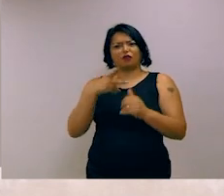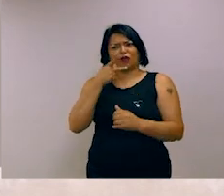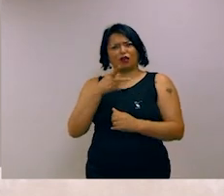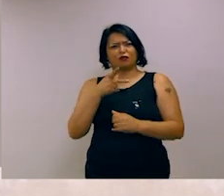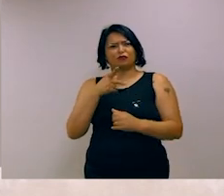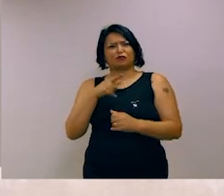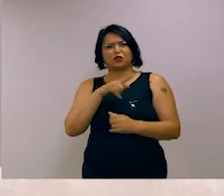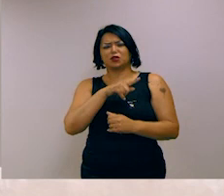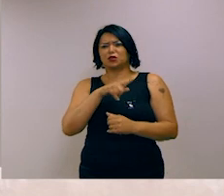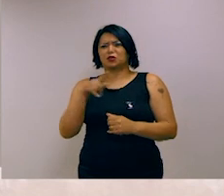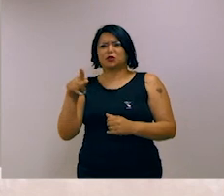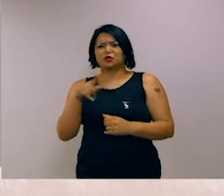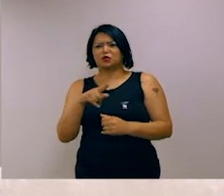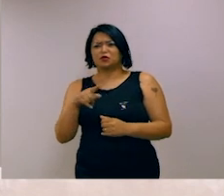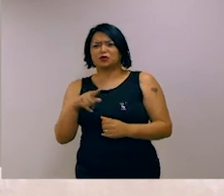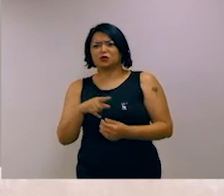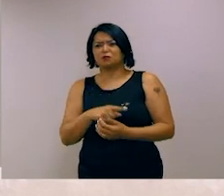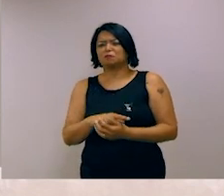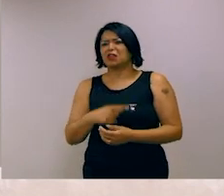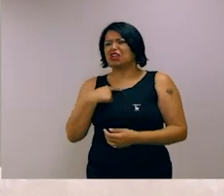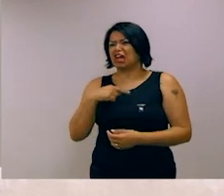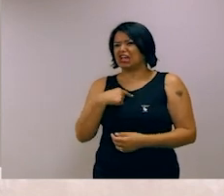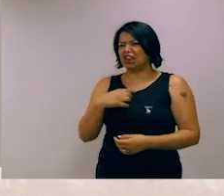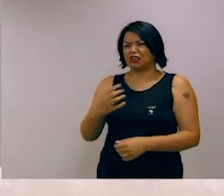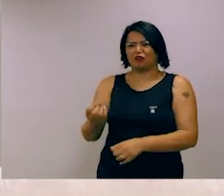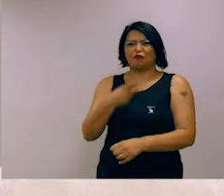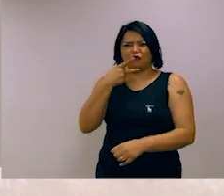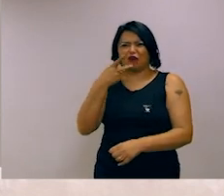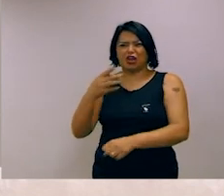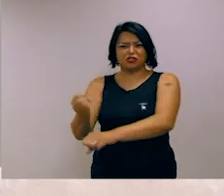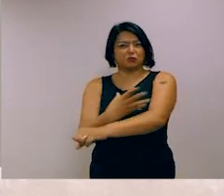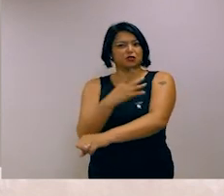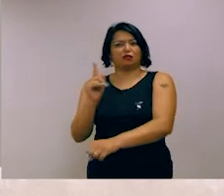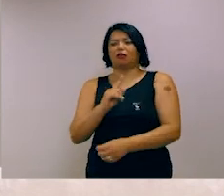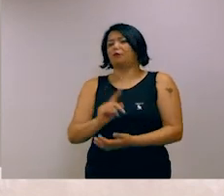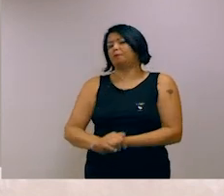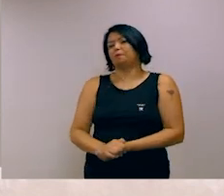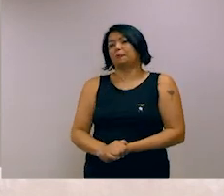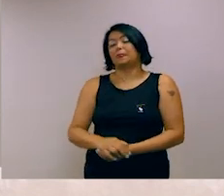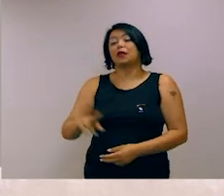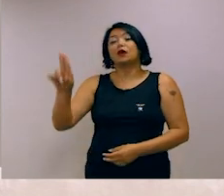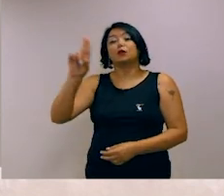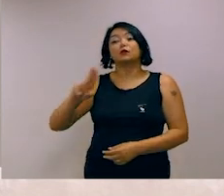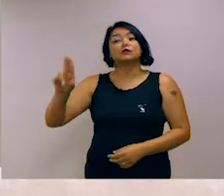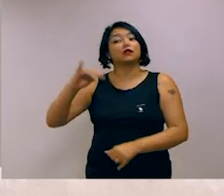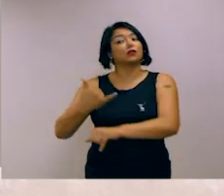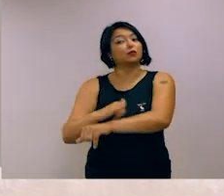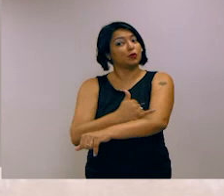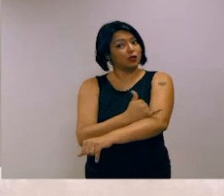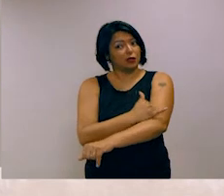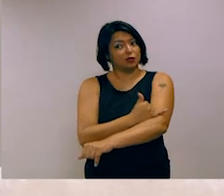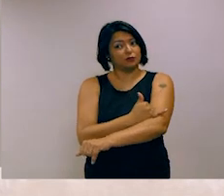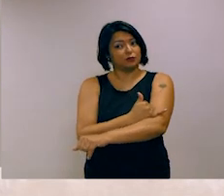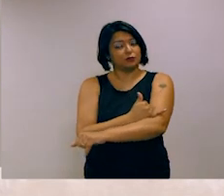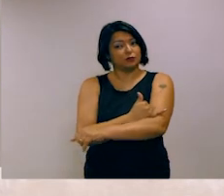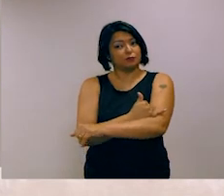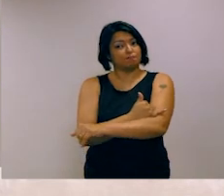By training this AI model, we can get up to 40% in no-show reduction.